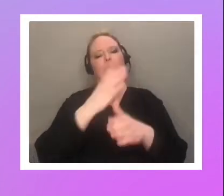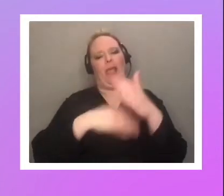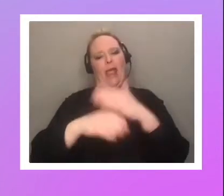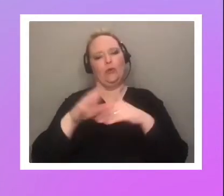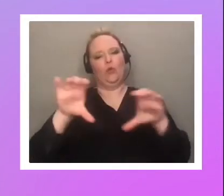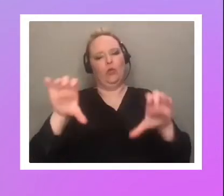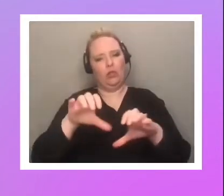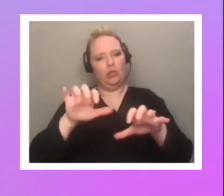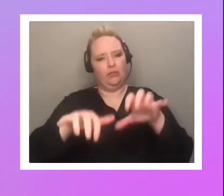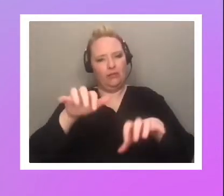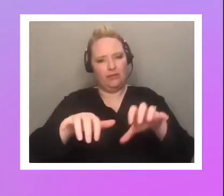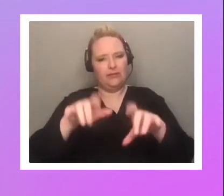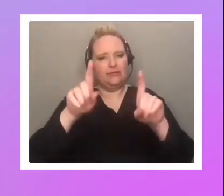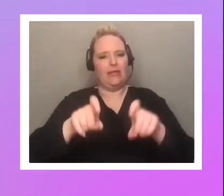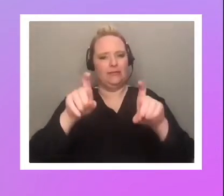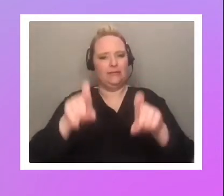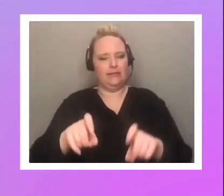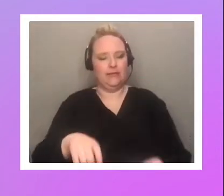I have this